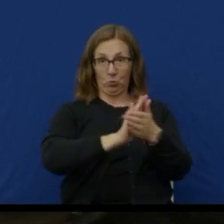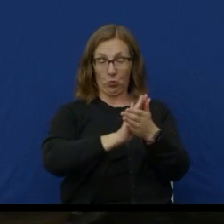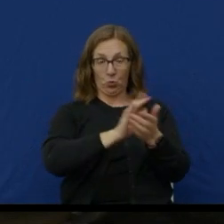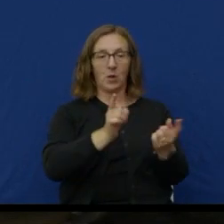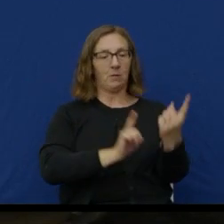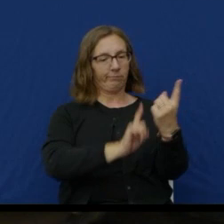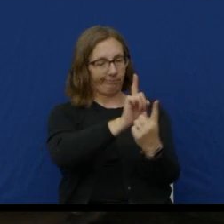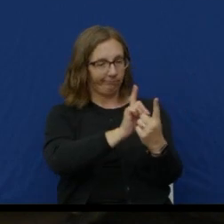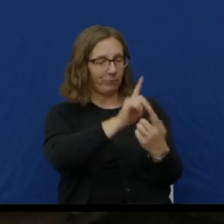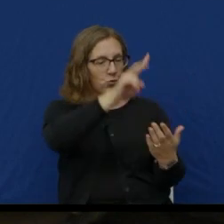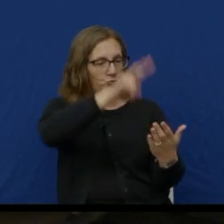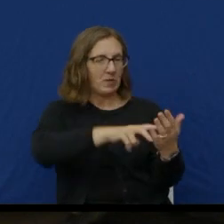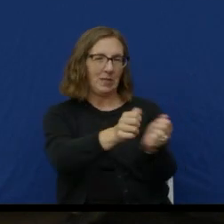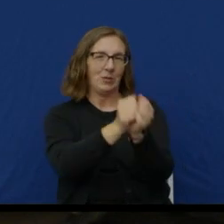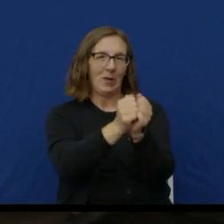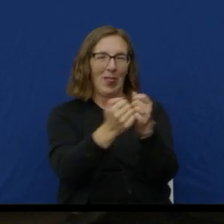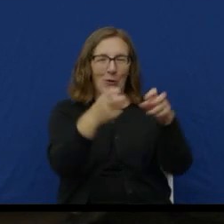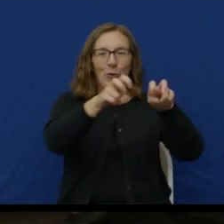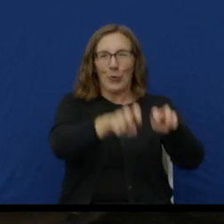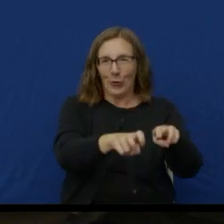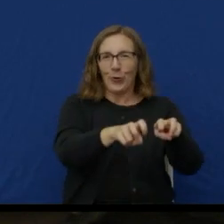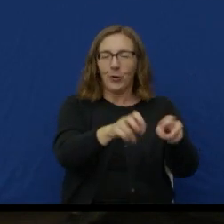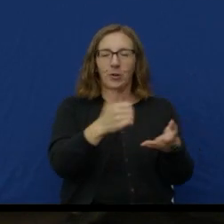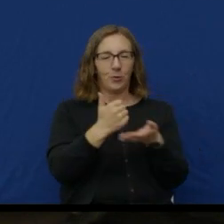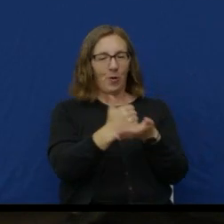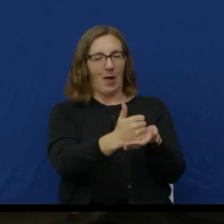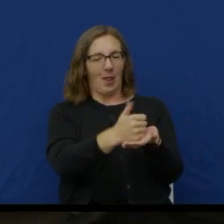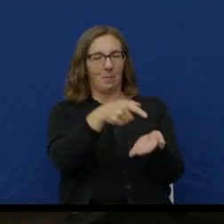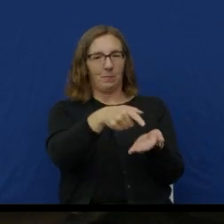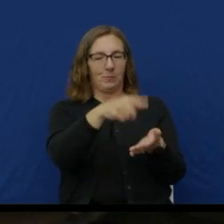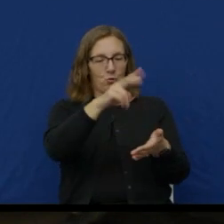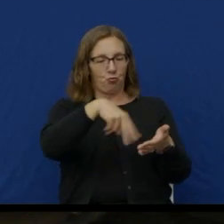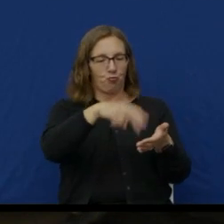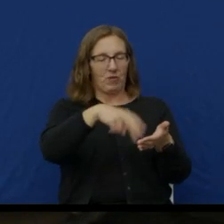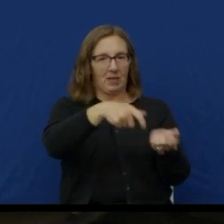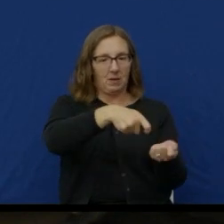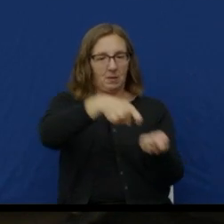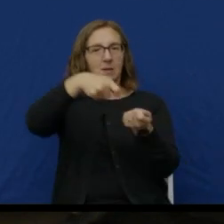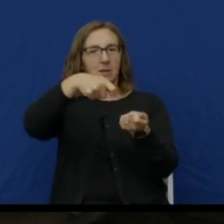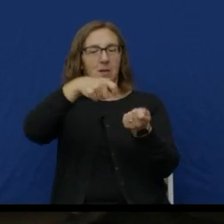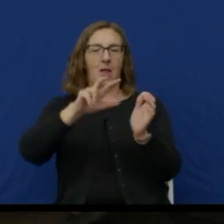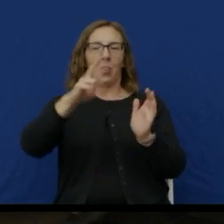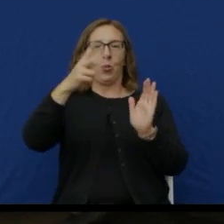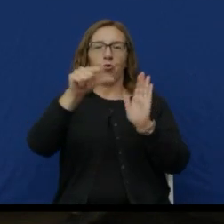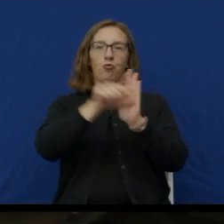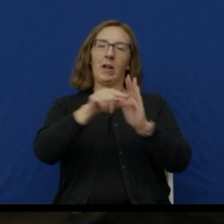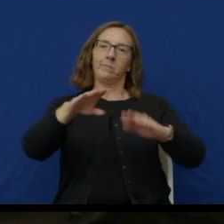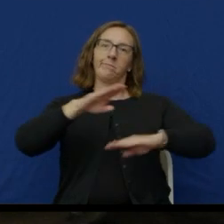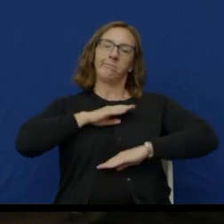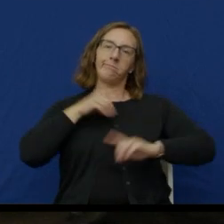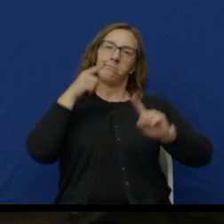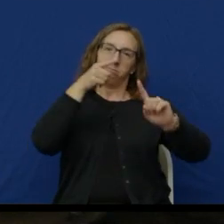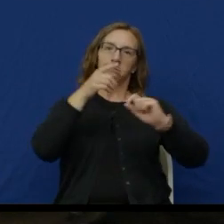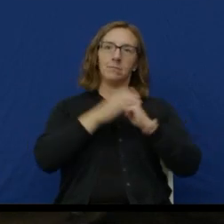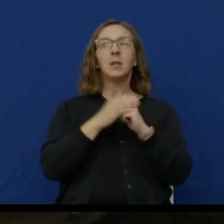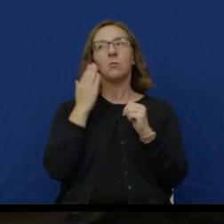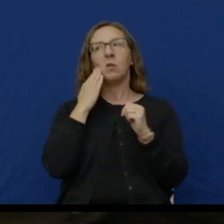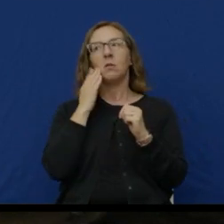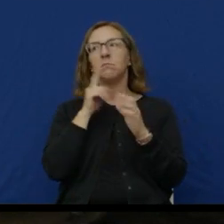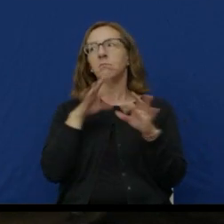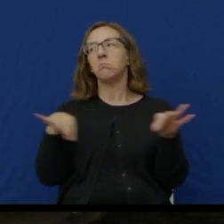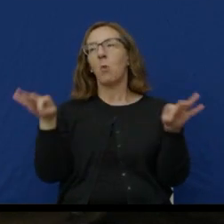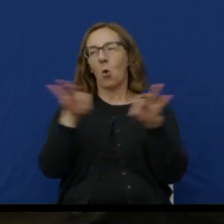with the children there to be able to help bring that reading up on 3rd grade reading level, because we all know how important that